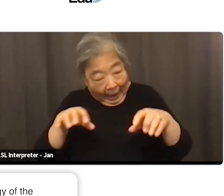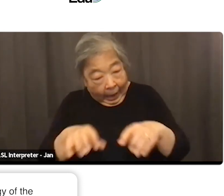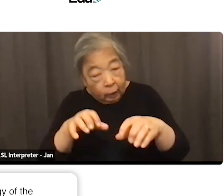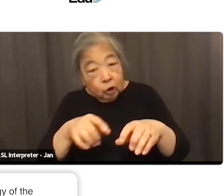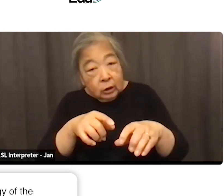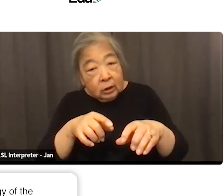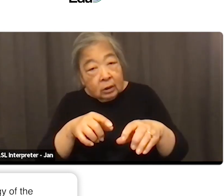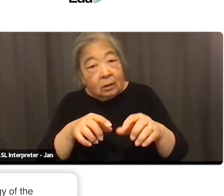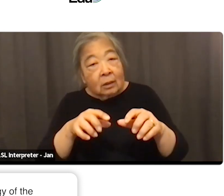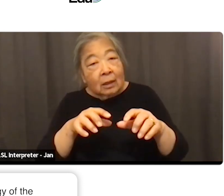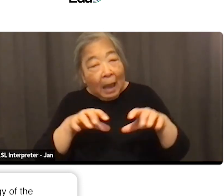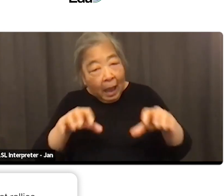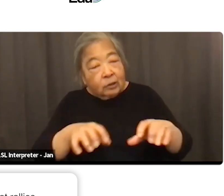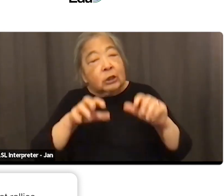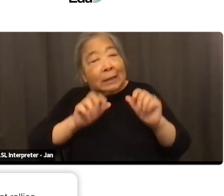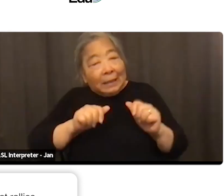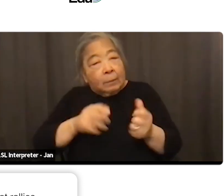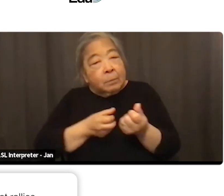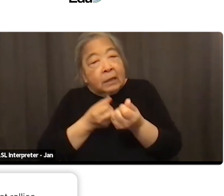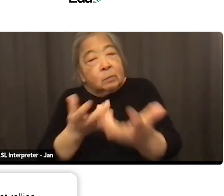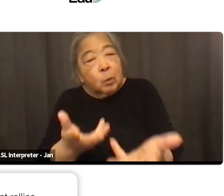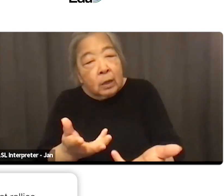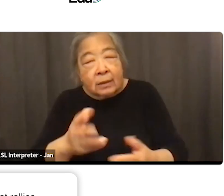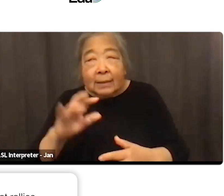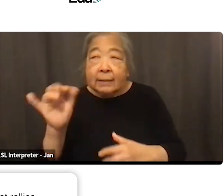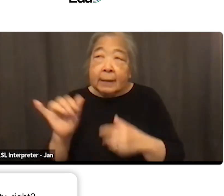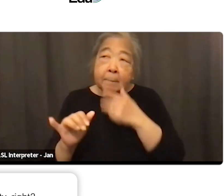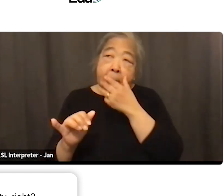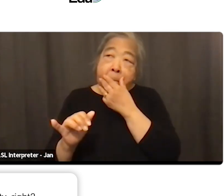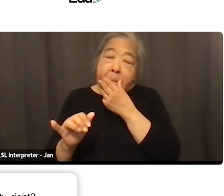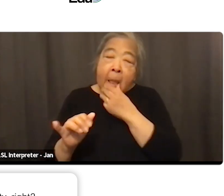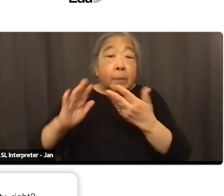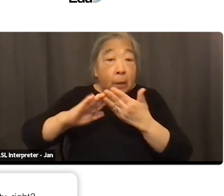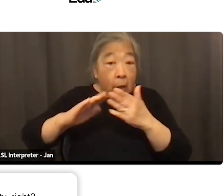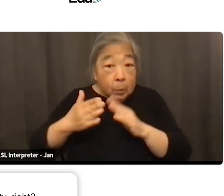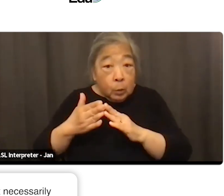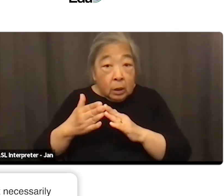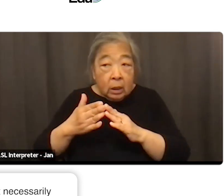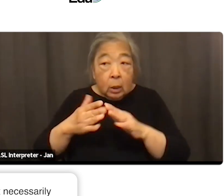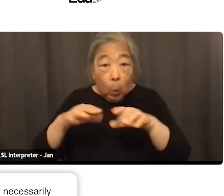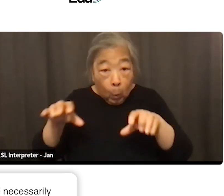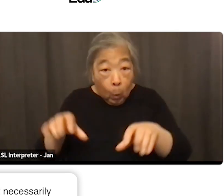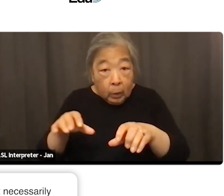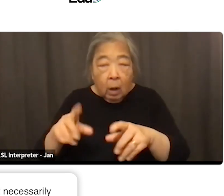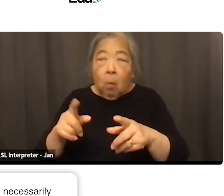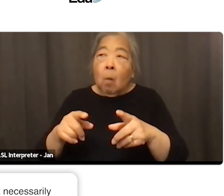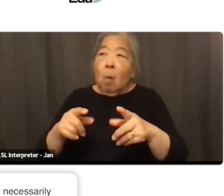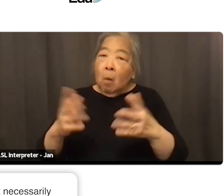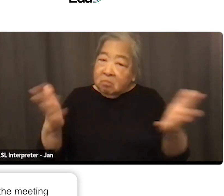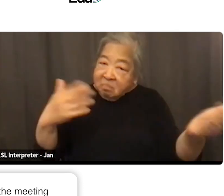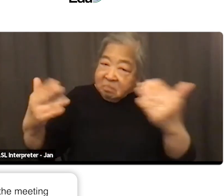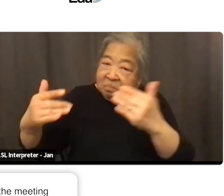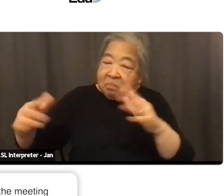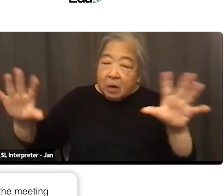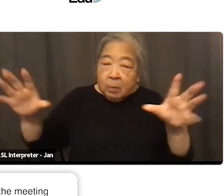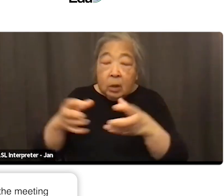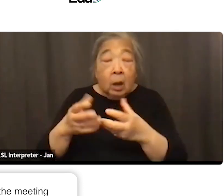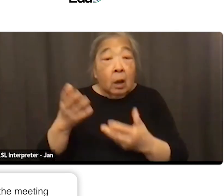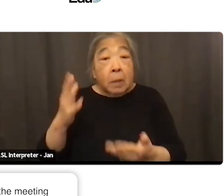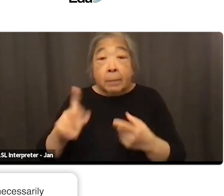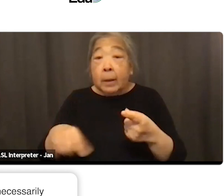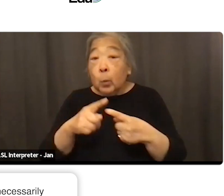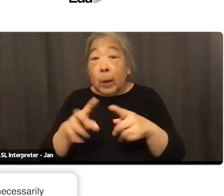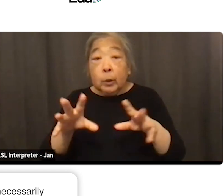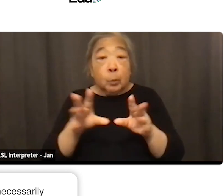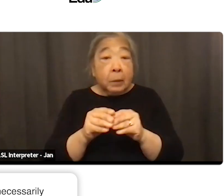it's the energy of the community organizing that rallies the community, right? And so you might not necessarily see it when you have the meeting on